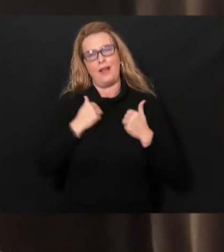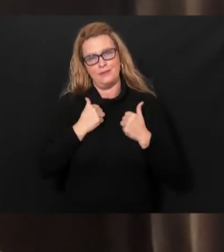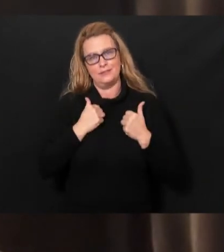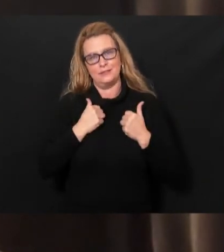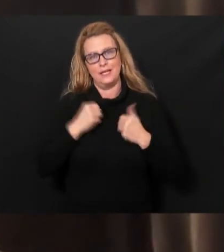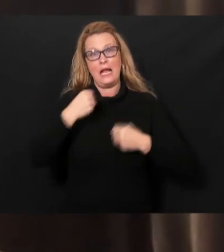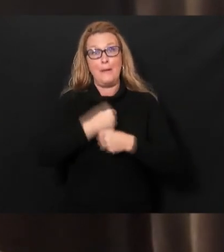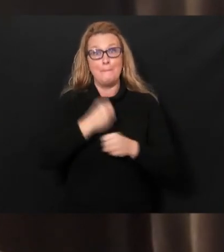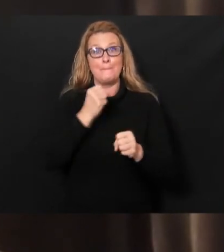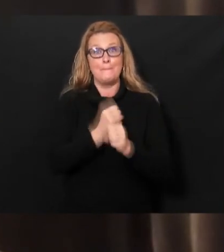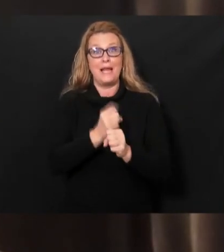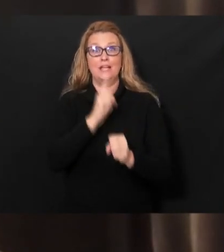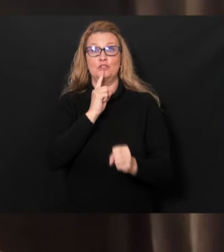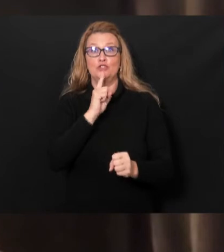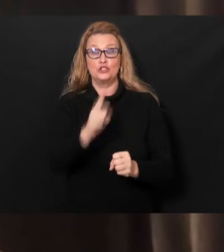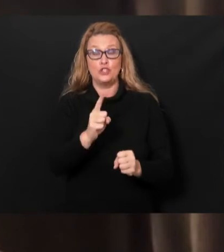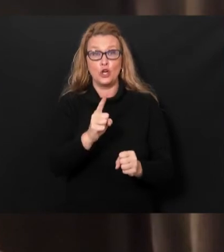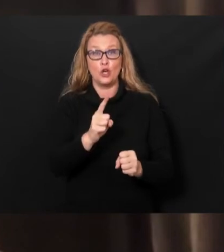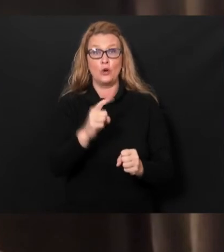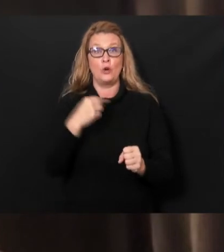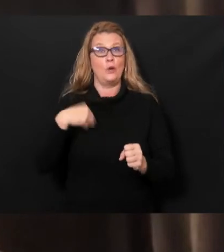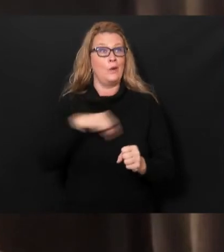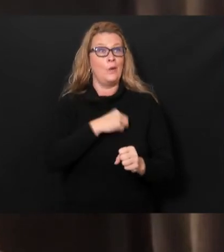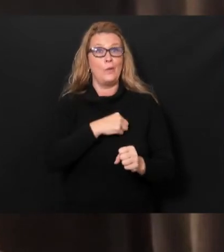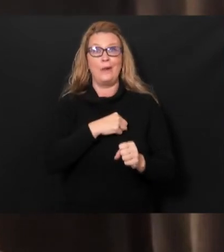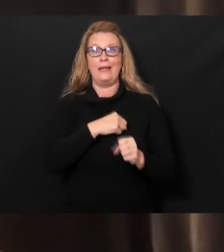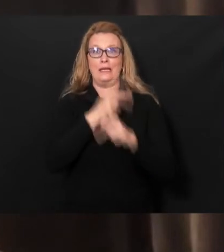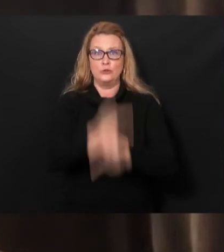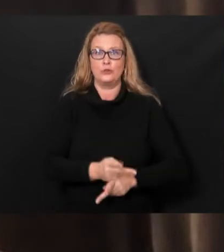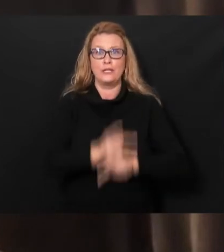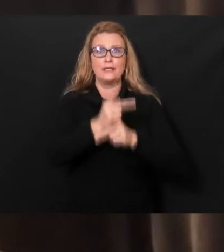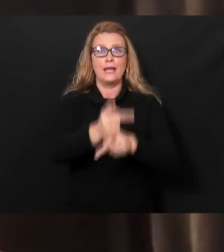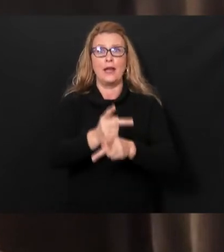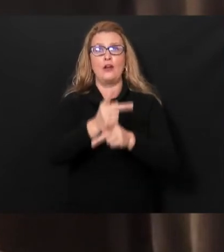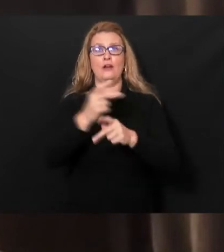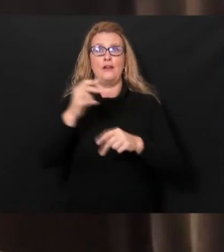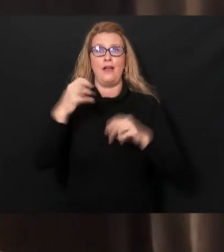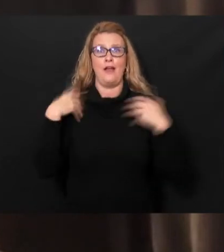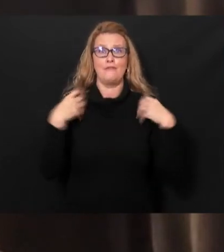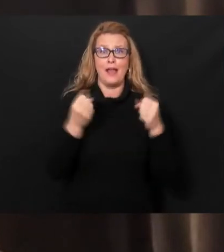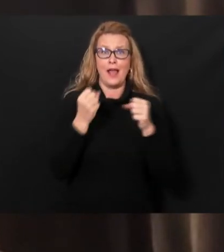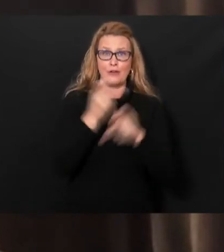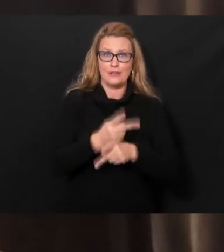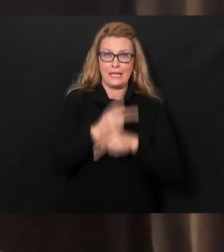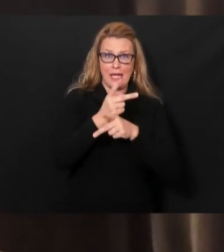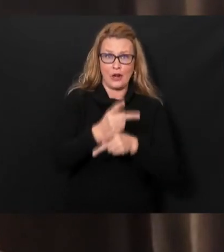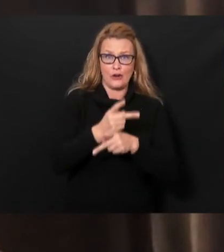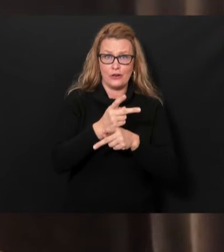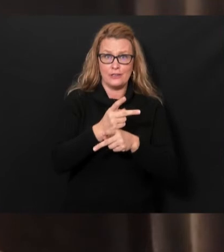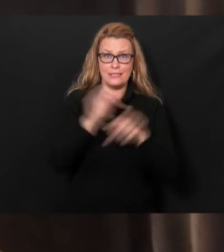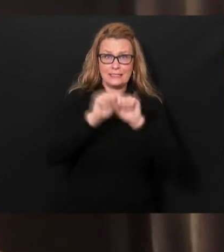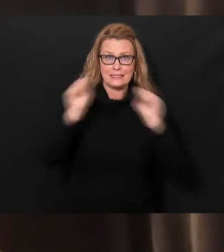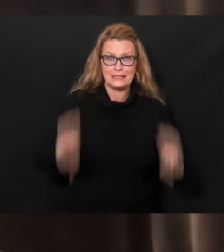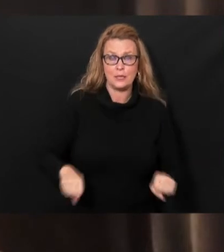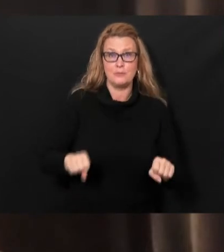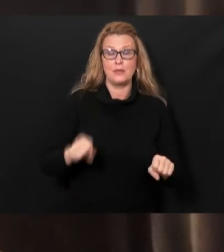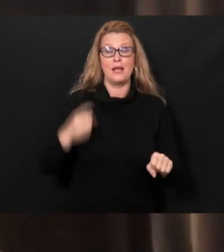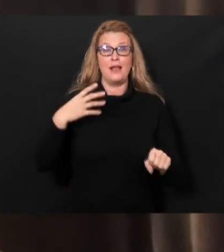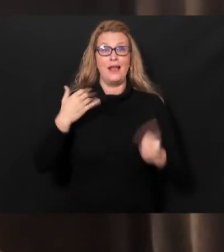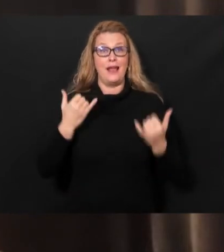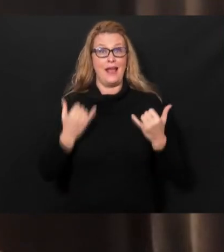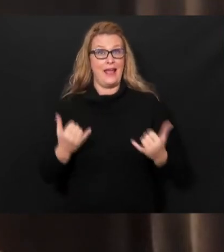maintain capacity and function of our healthcare sector in our communities, that we entered upon